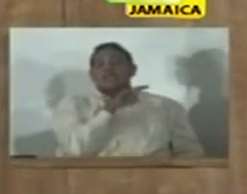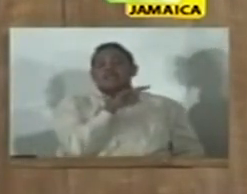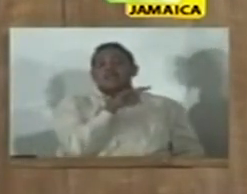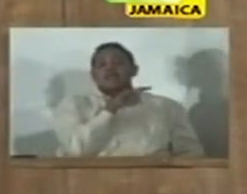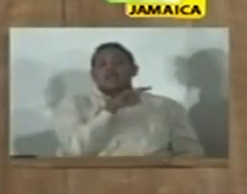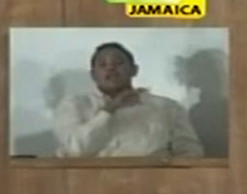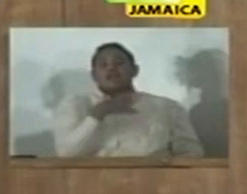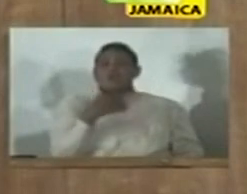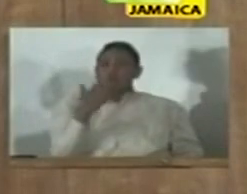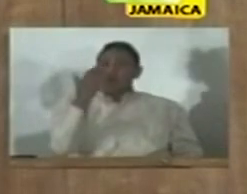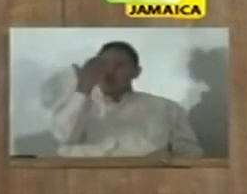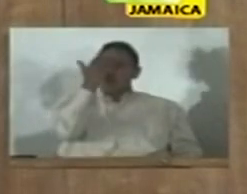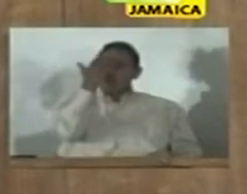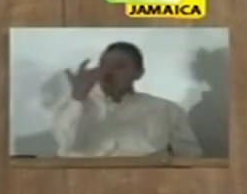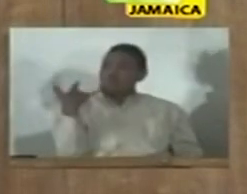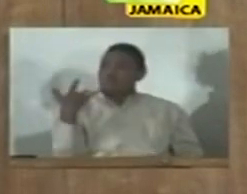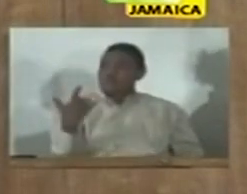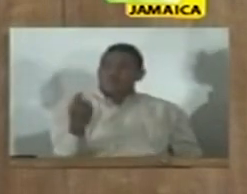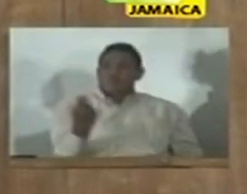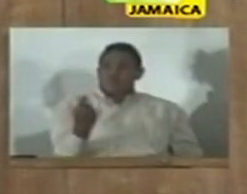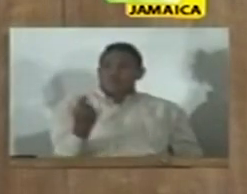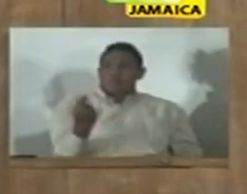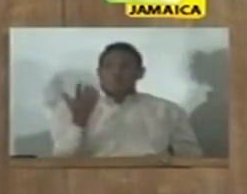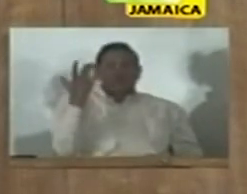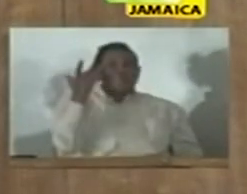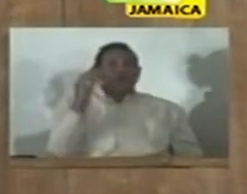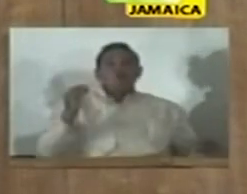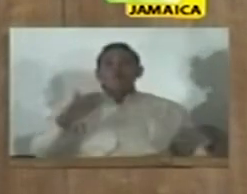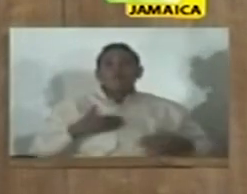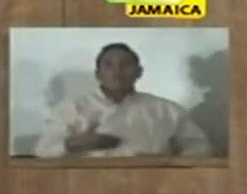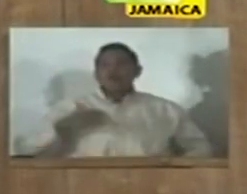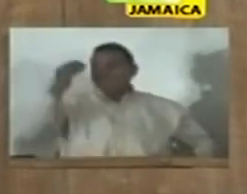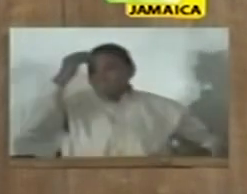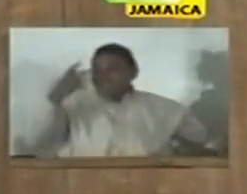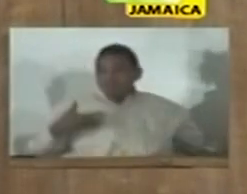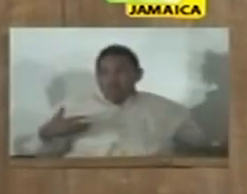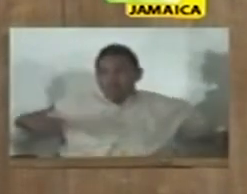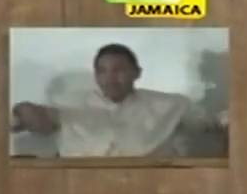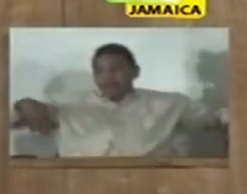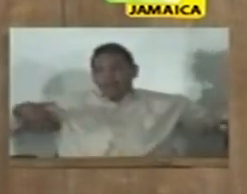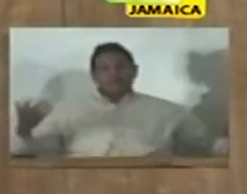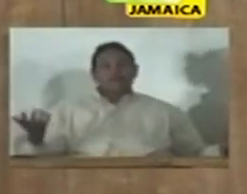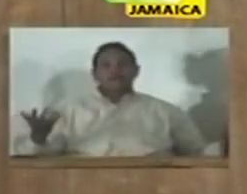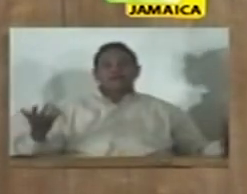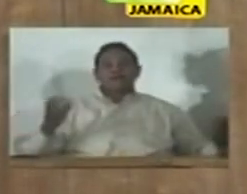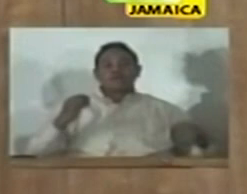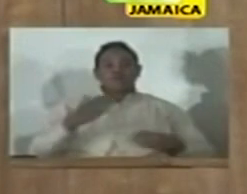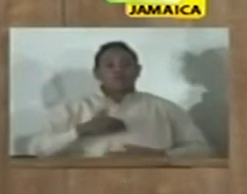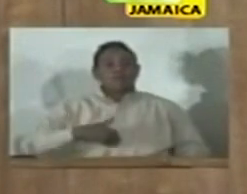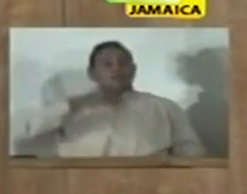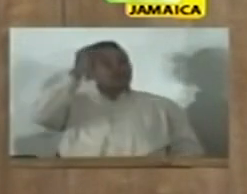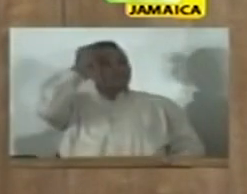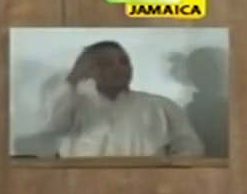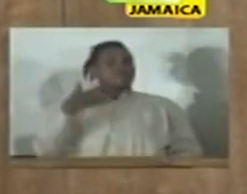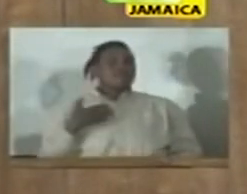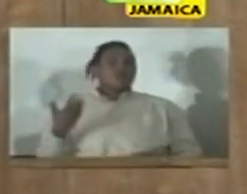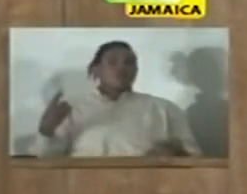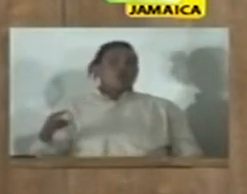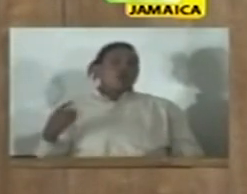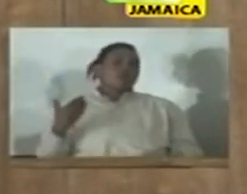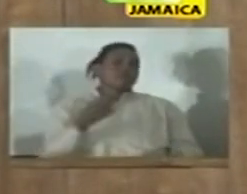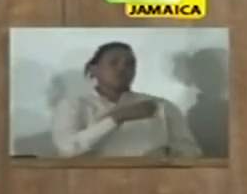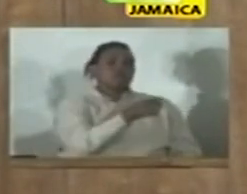I want to know, because nobody has told us. Nobody has told us what is going to happen to